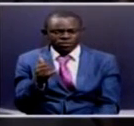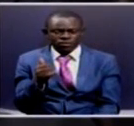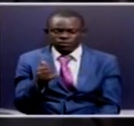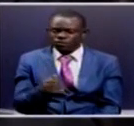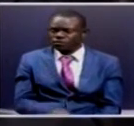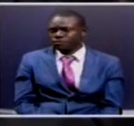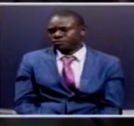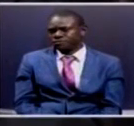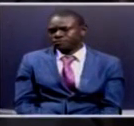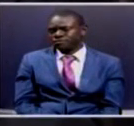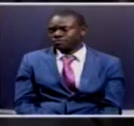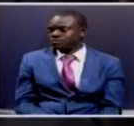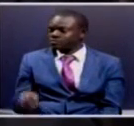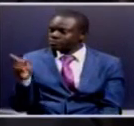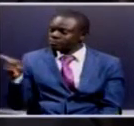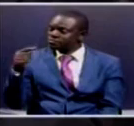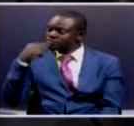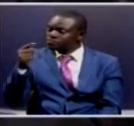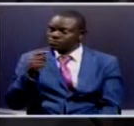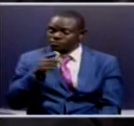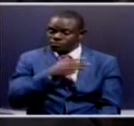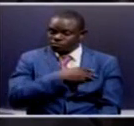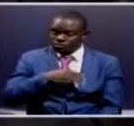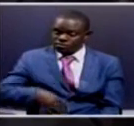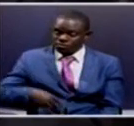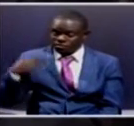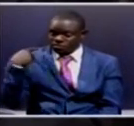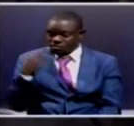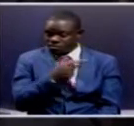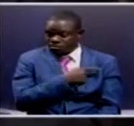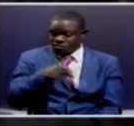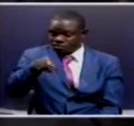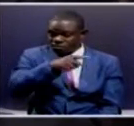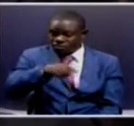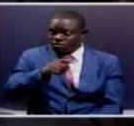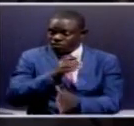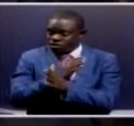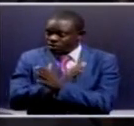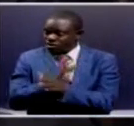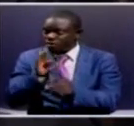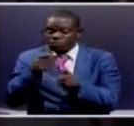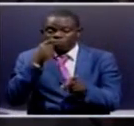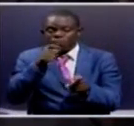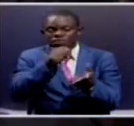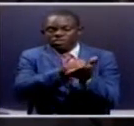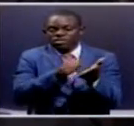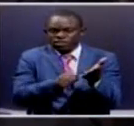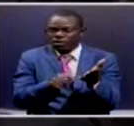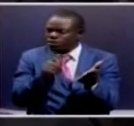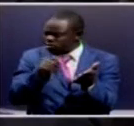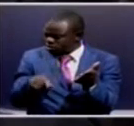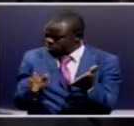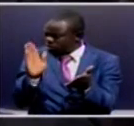their MPs? Who else should they trust? On constitution making? No, because these are the representatives that